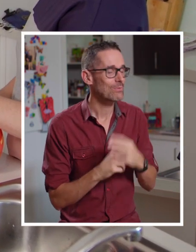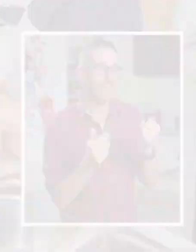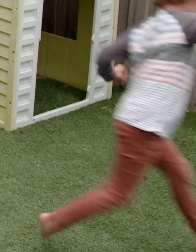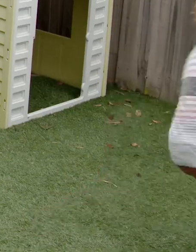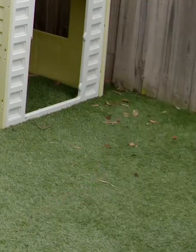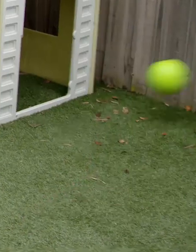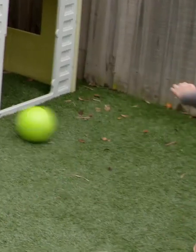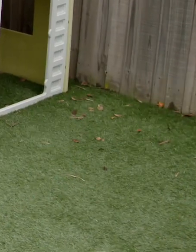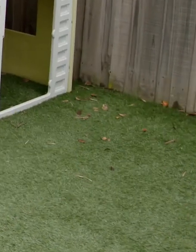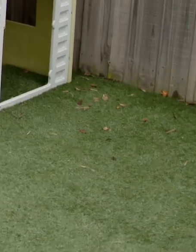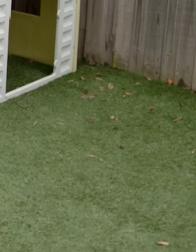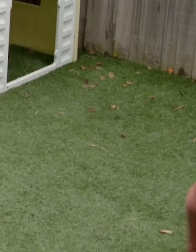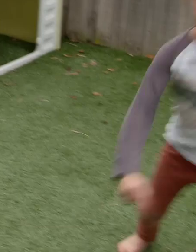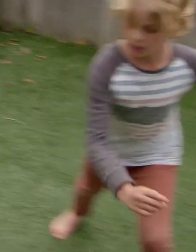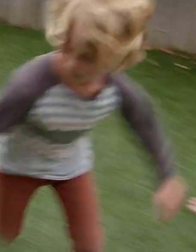about.